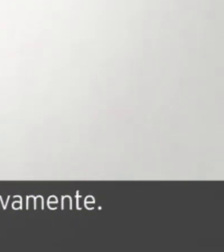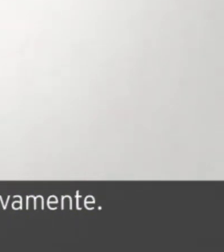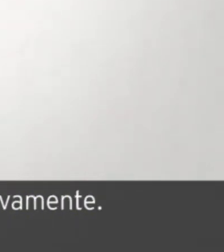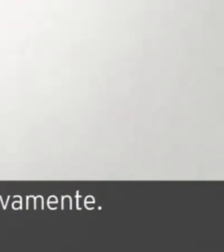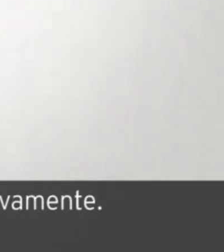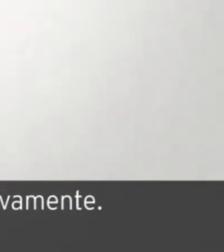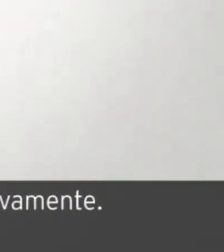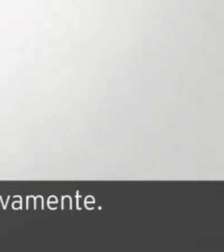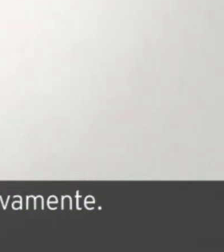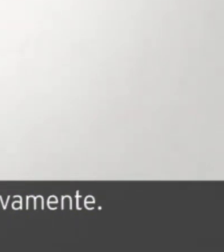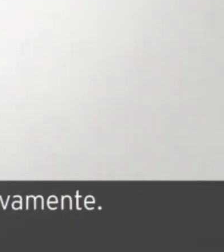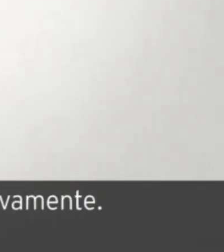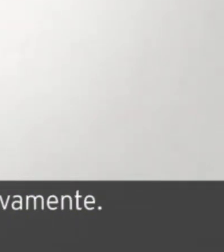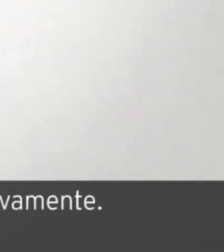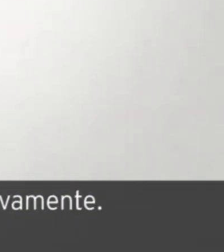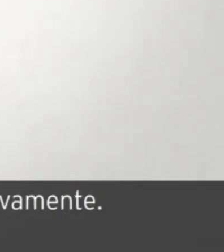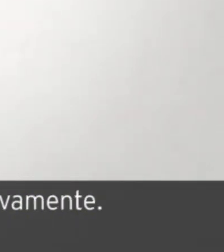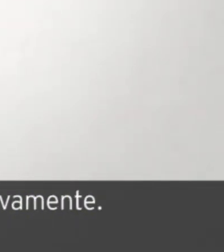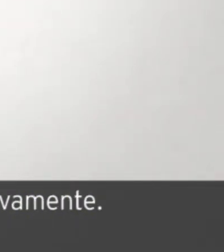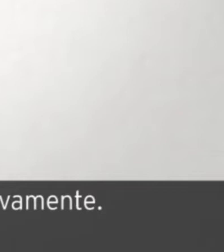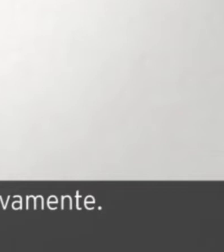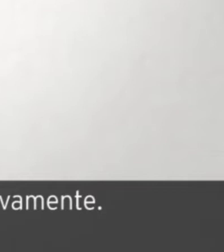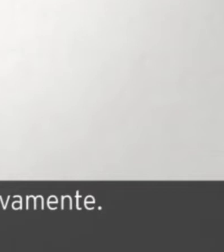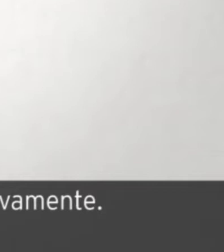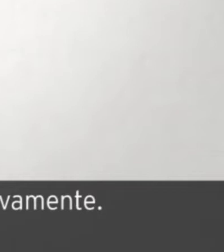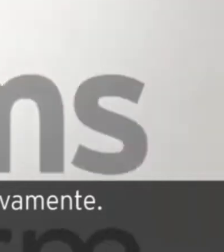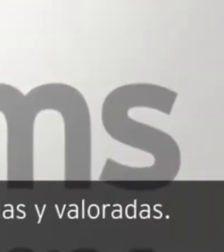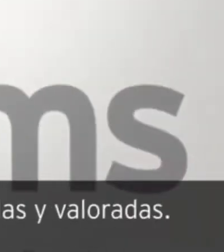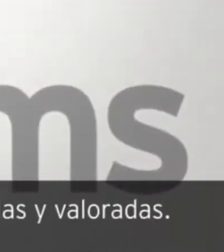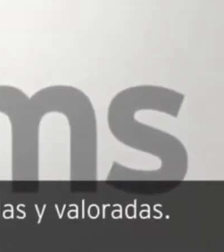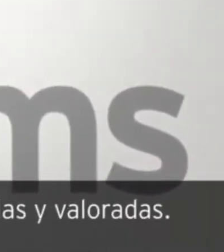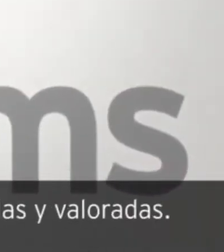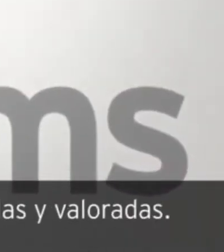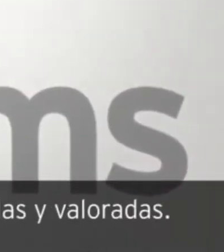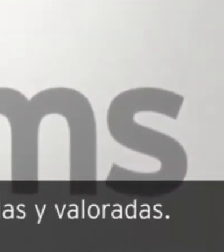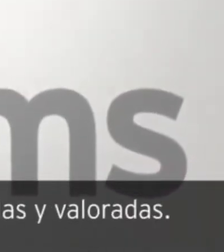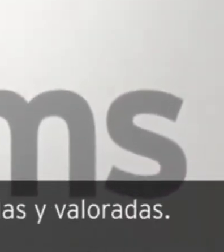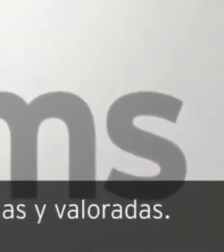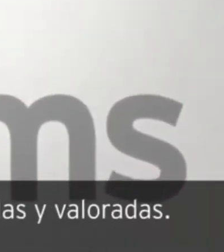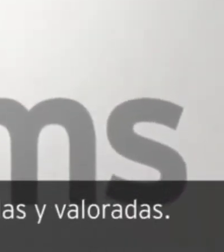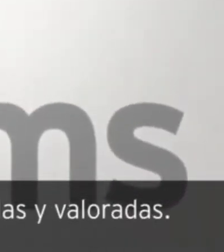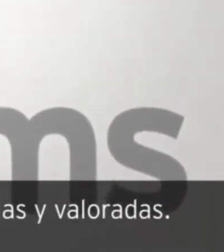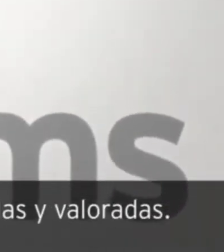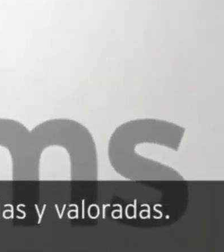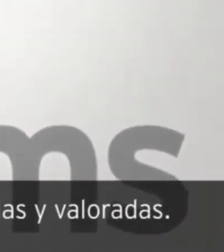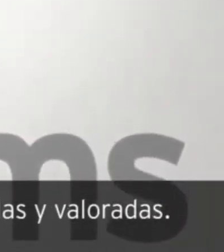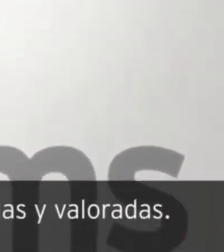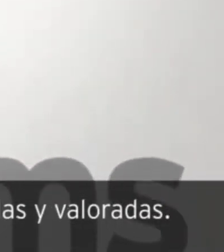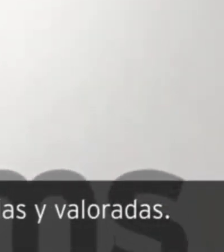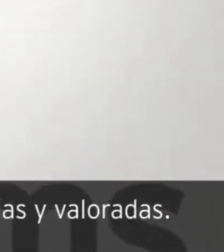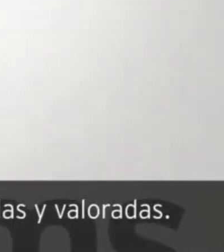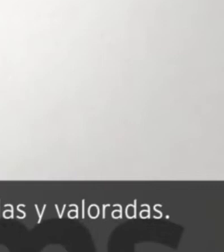to solve problems better and perform more effectively. It means making sure all our different voices are